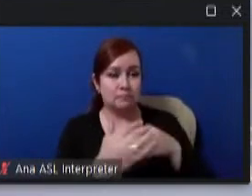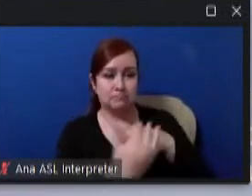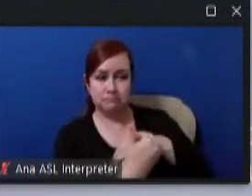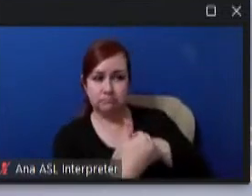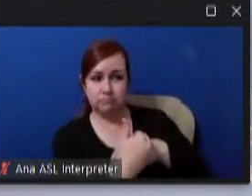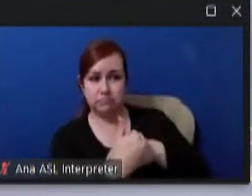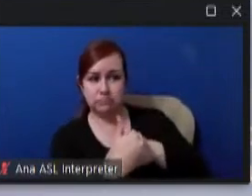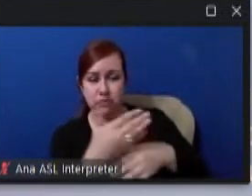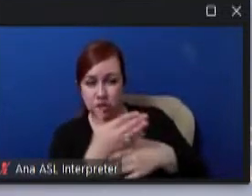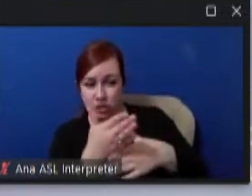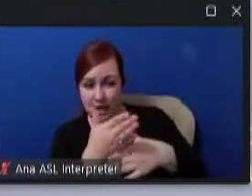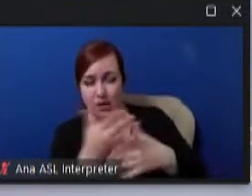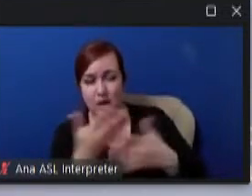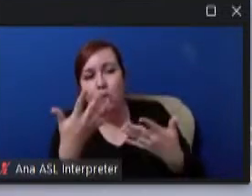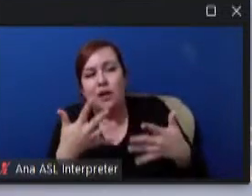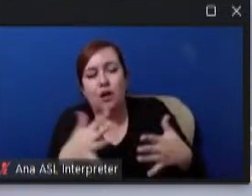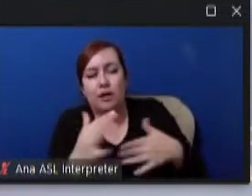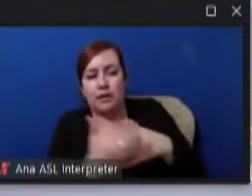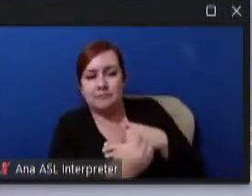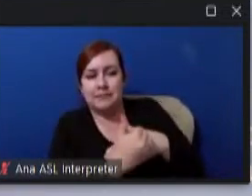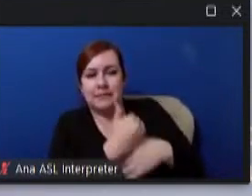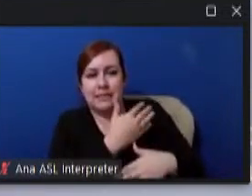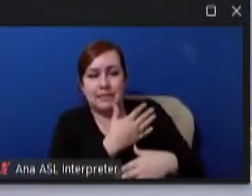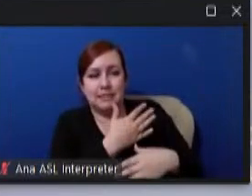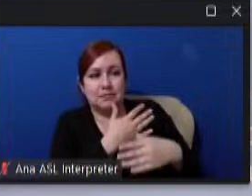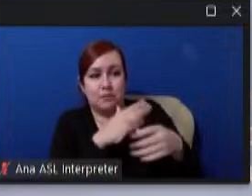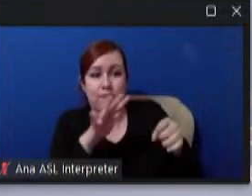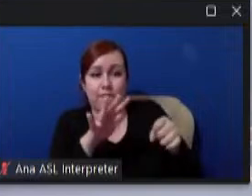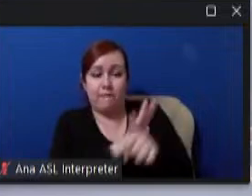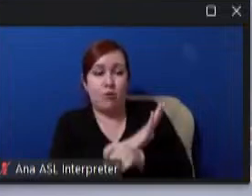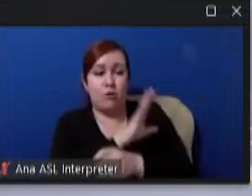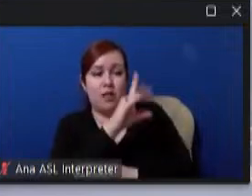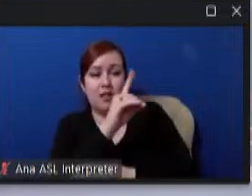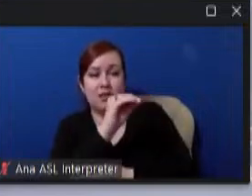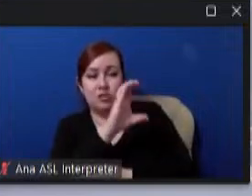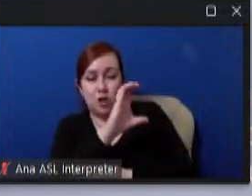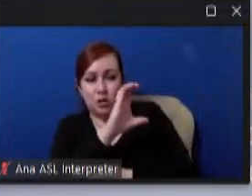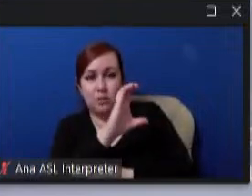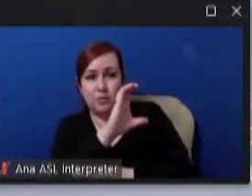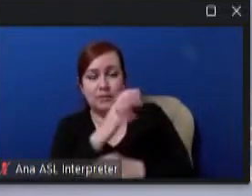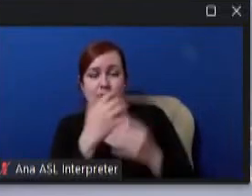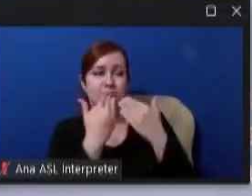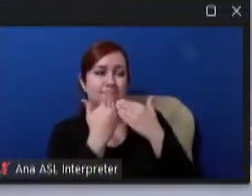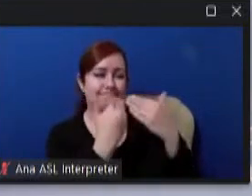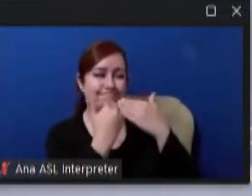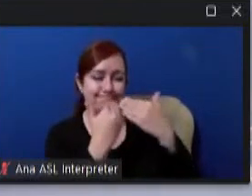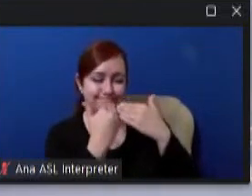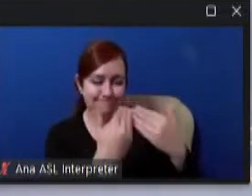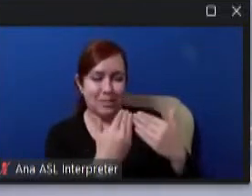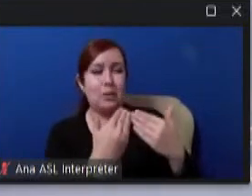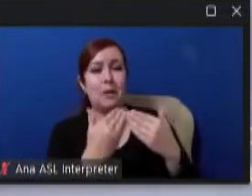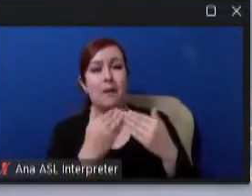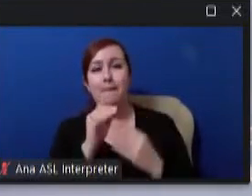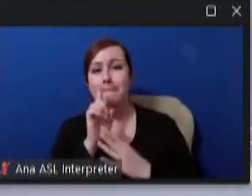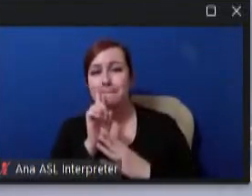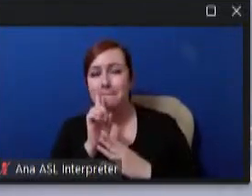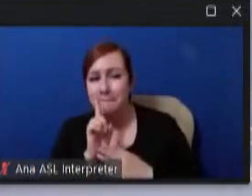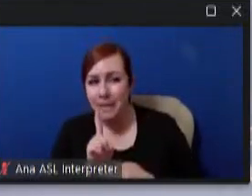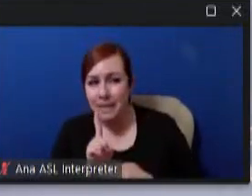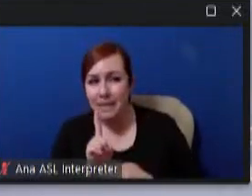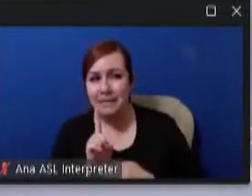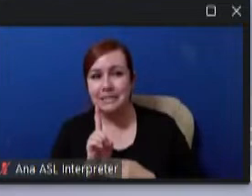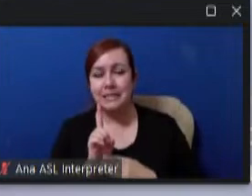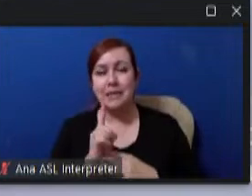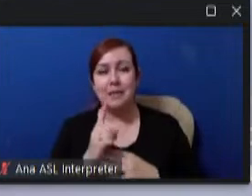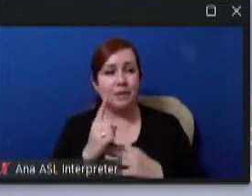could please provide it to us in writing. We've already received a copy of your report, very complete.